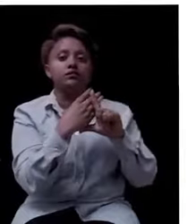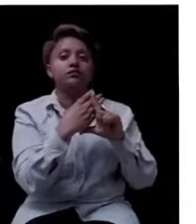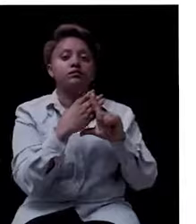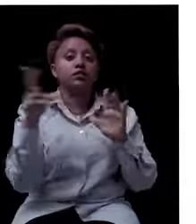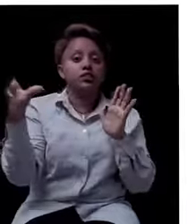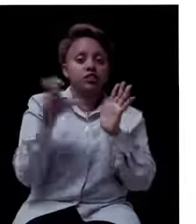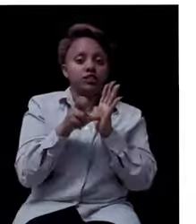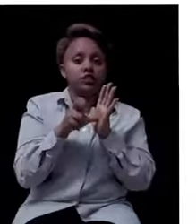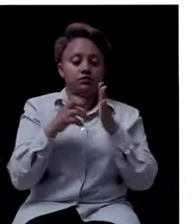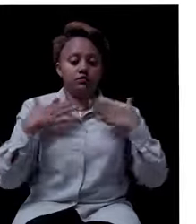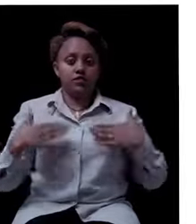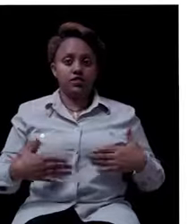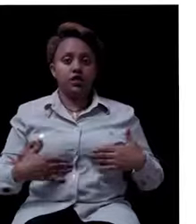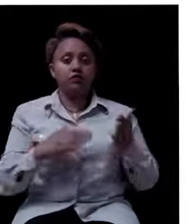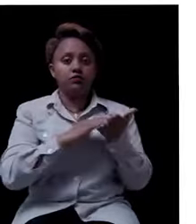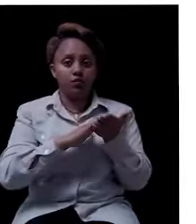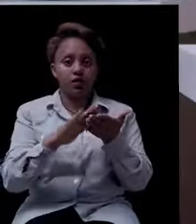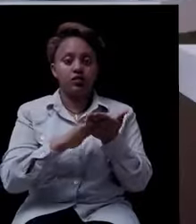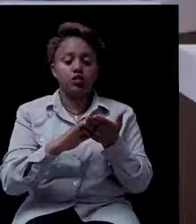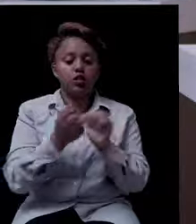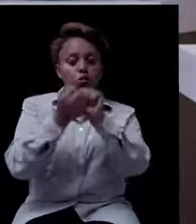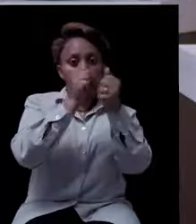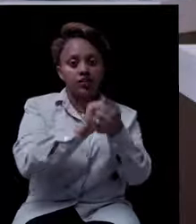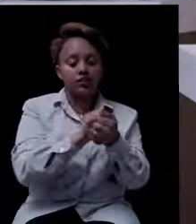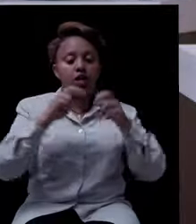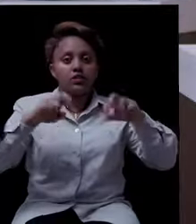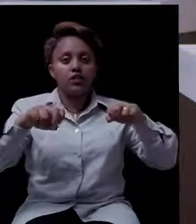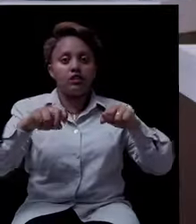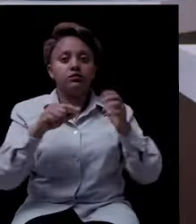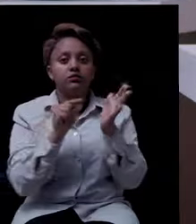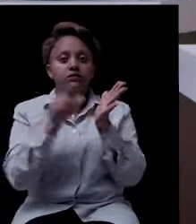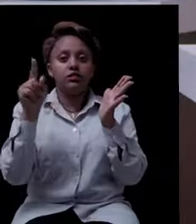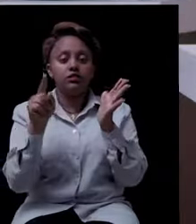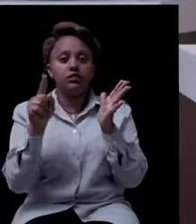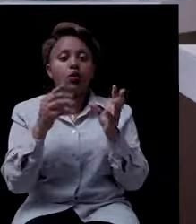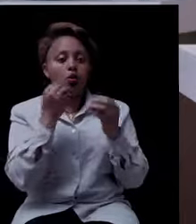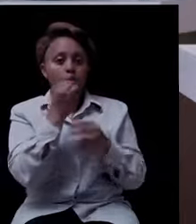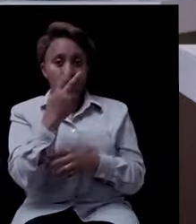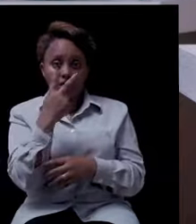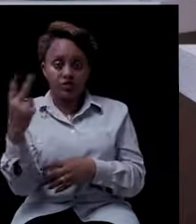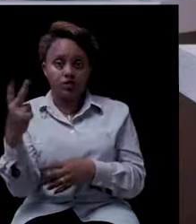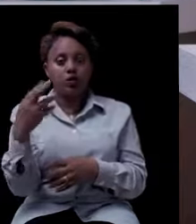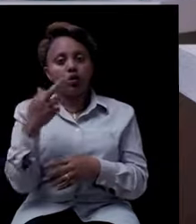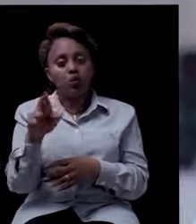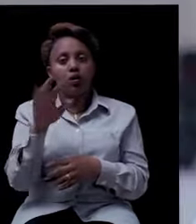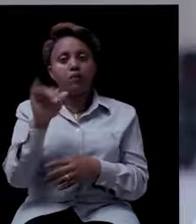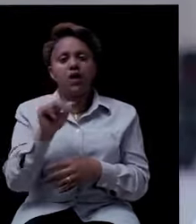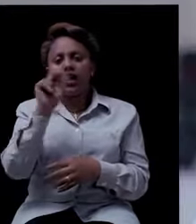Sensor. Sensor measures the physical quantity and converts it to an electrical signal which can be read by an